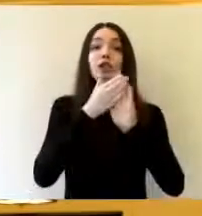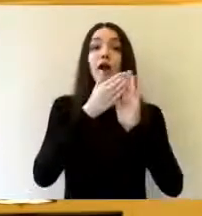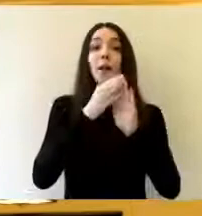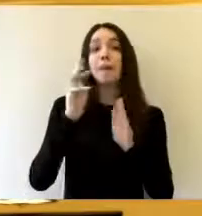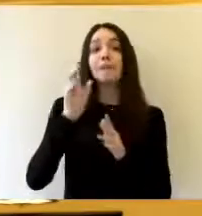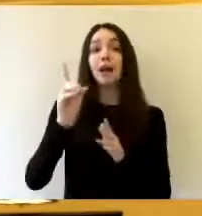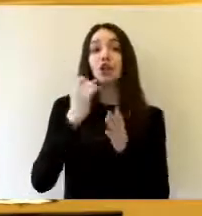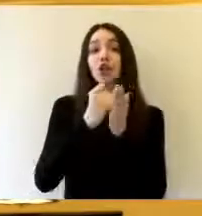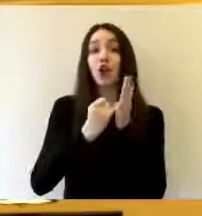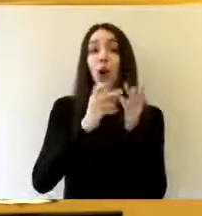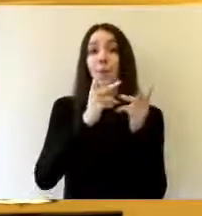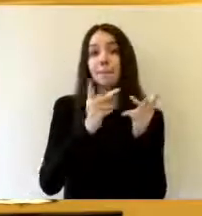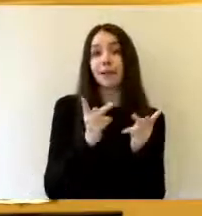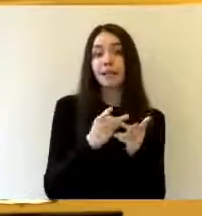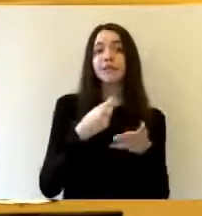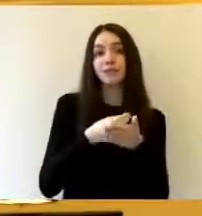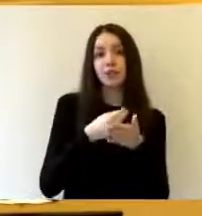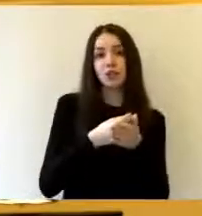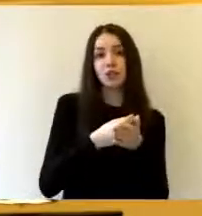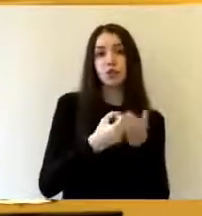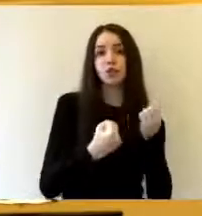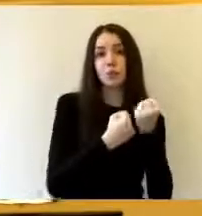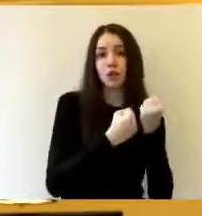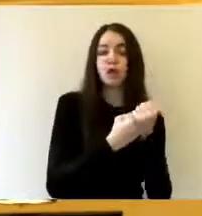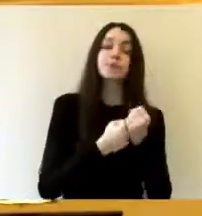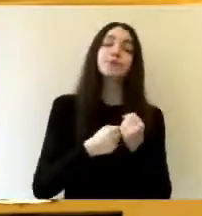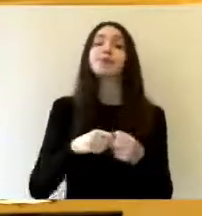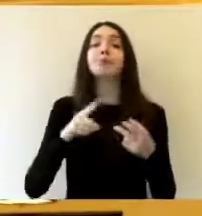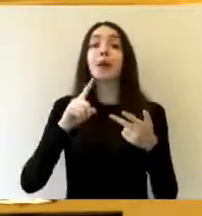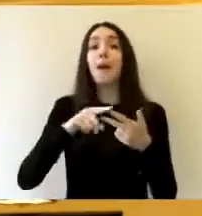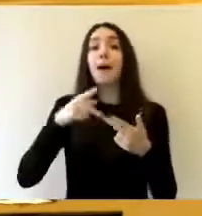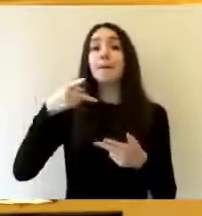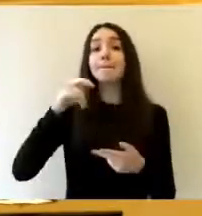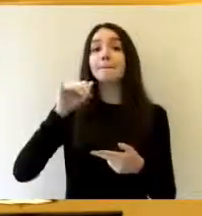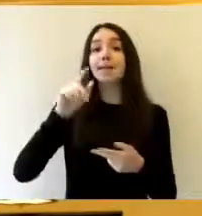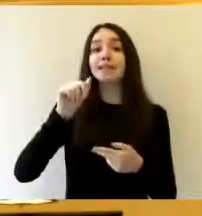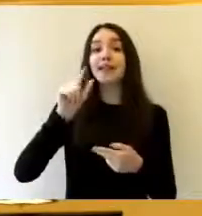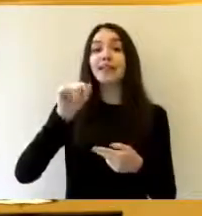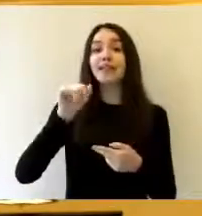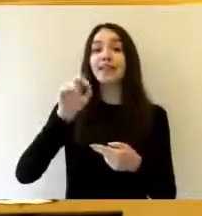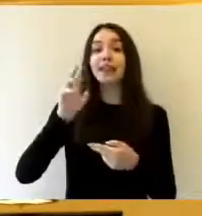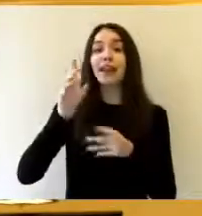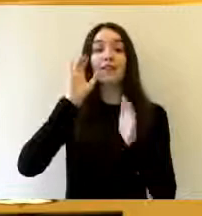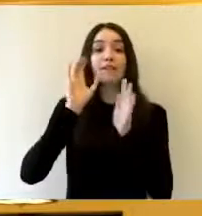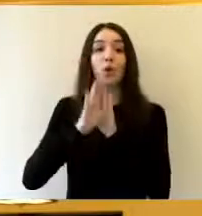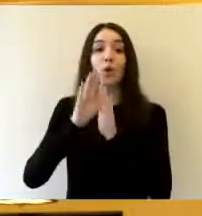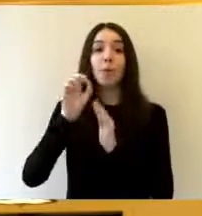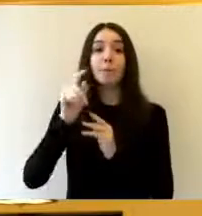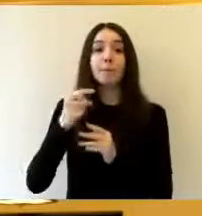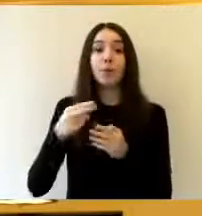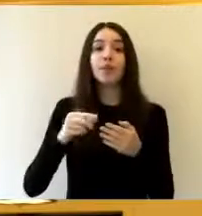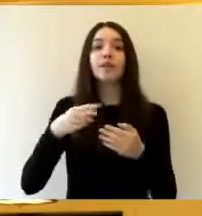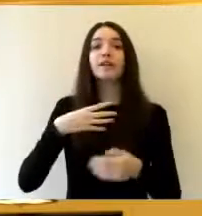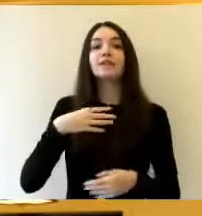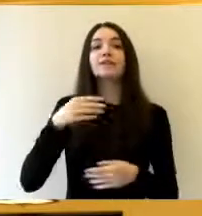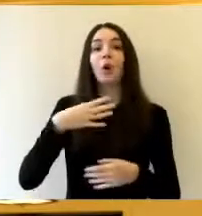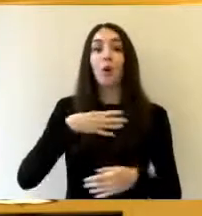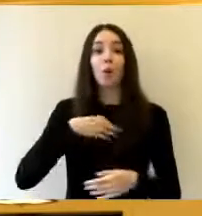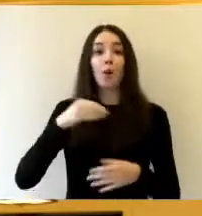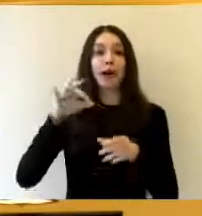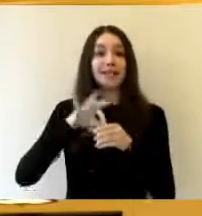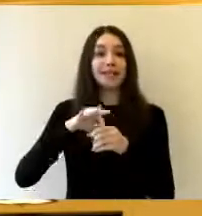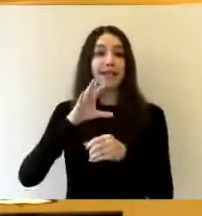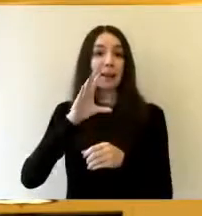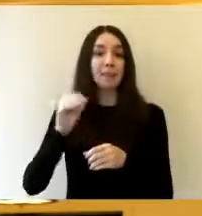Place, who is our fiscal sponsor. Yeah. Pixelated Photo Booth. Look at it. White Tea Company. The list. Local